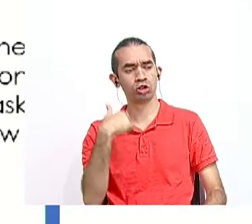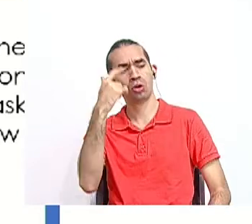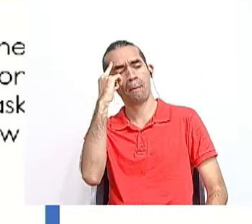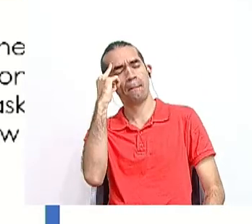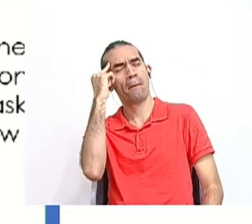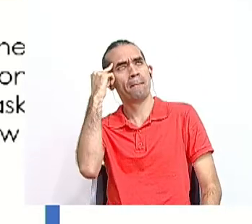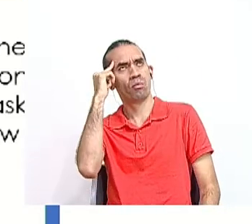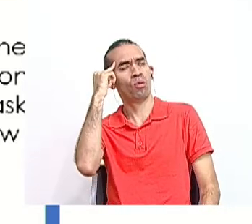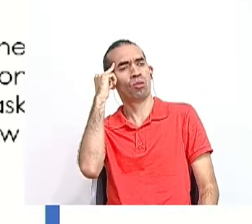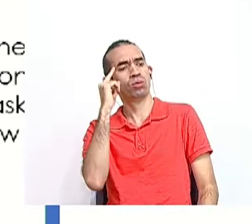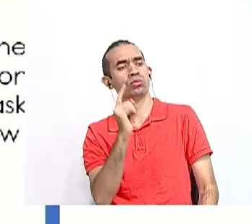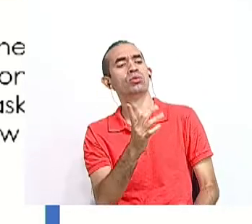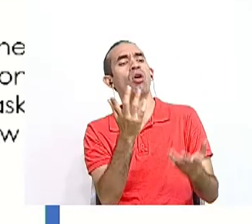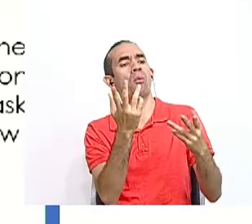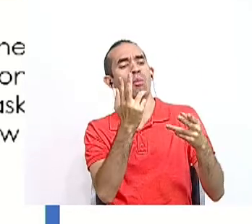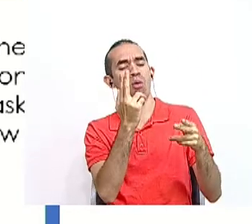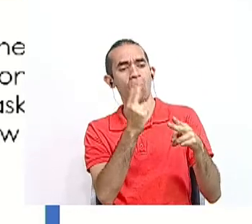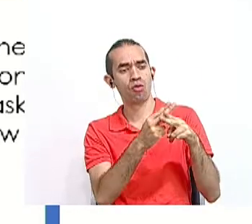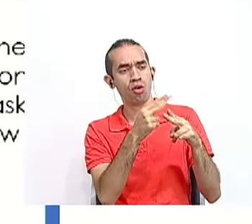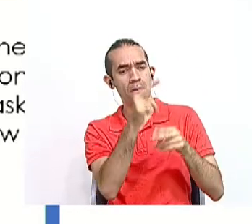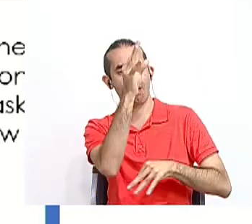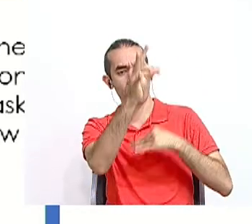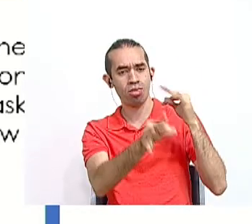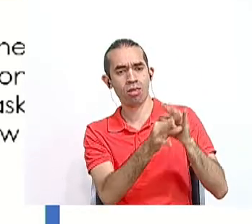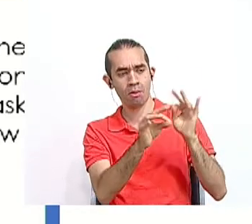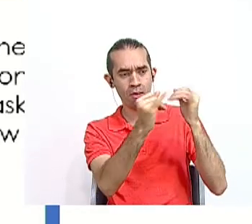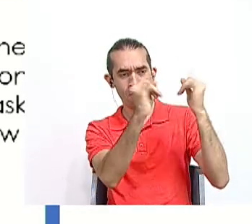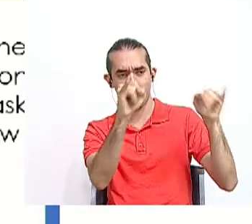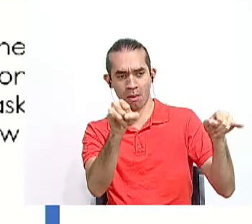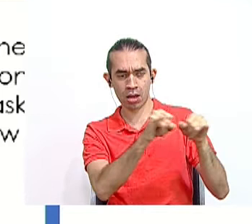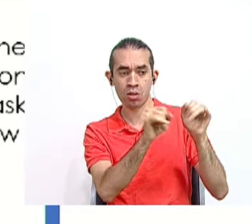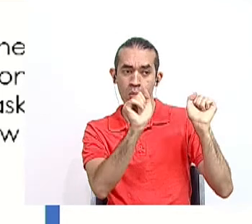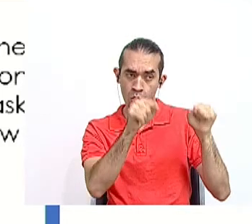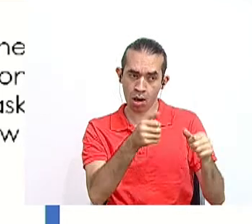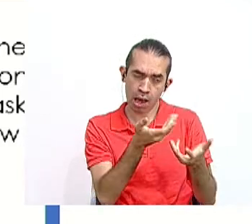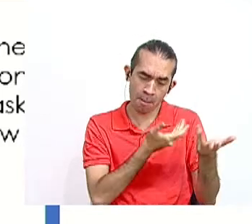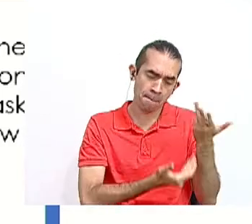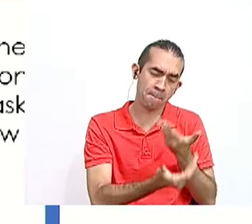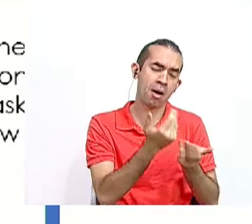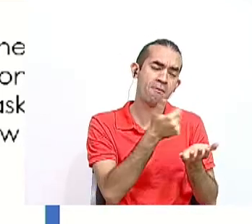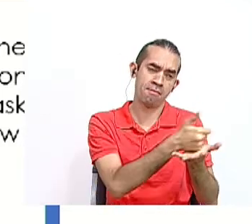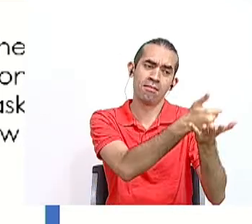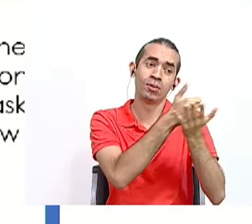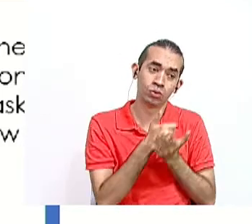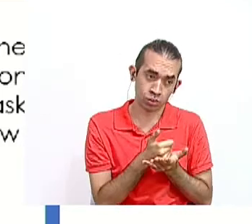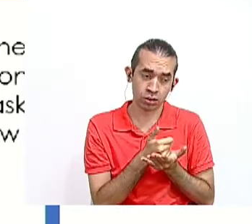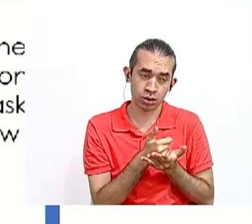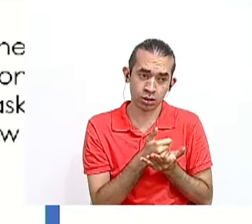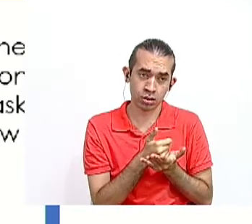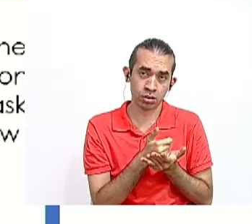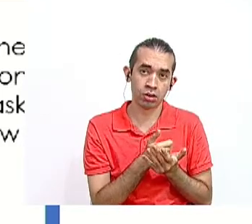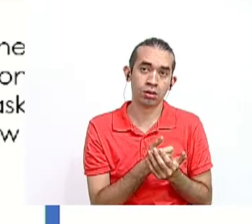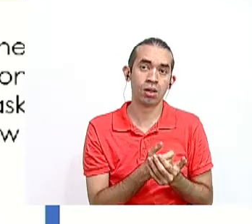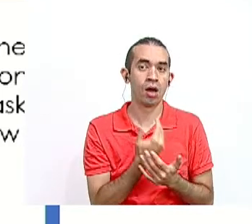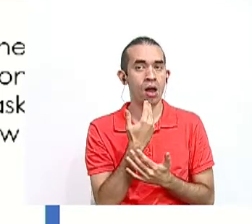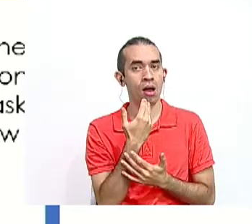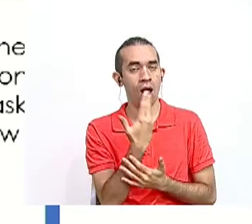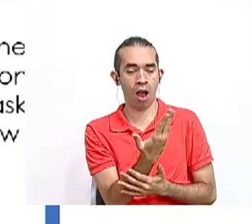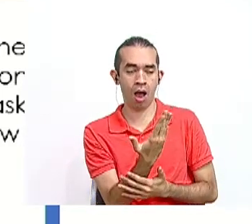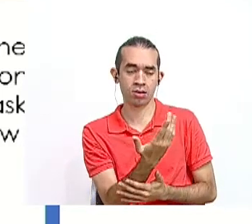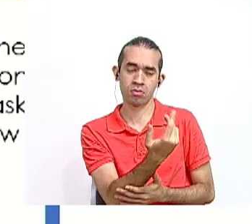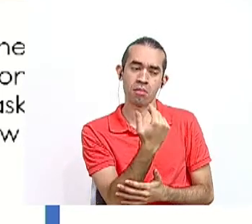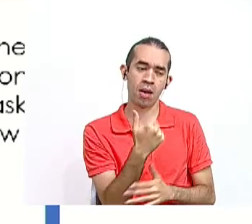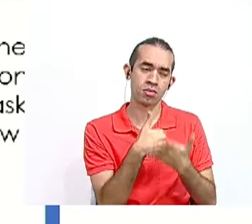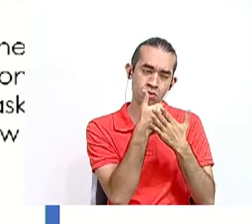for these images is. Would you be so kind to help me out? Thank you in advance for your